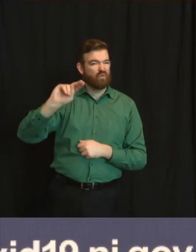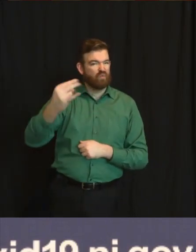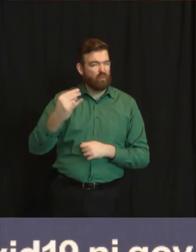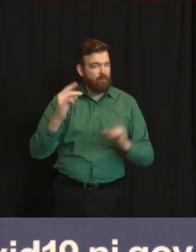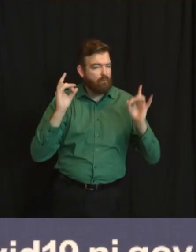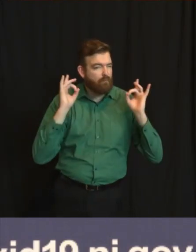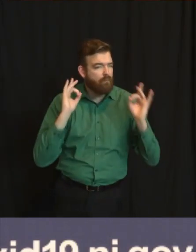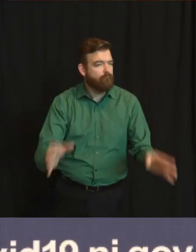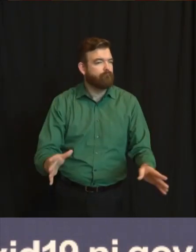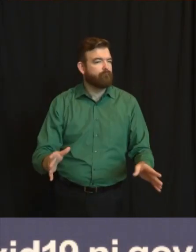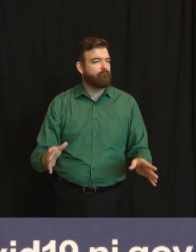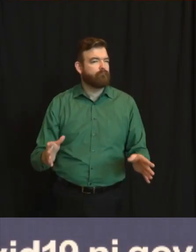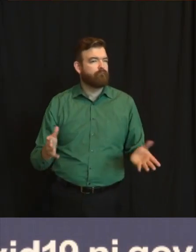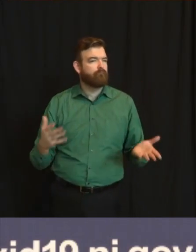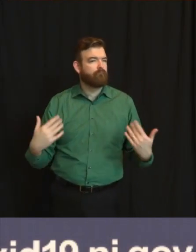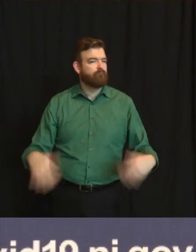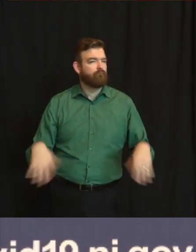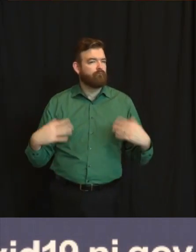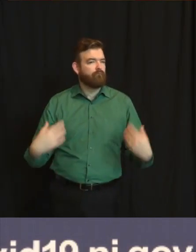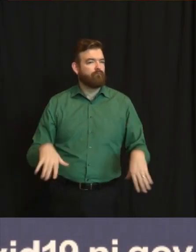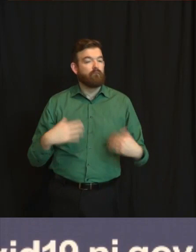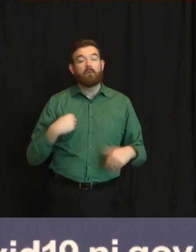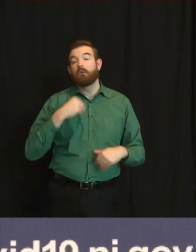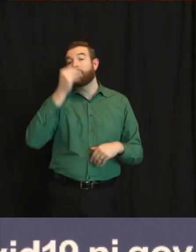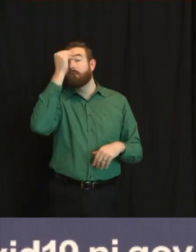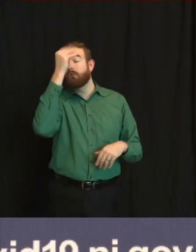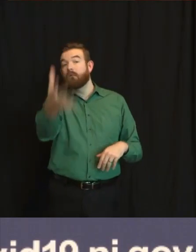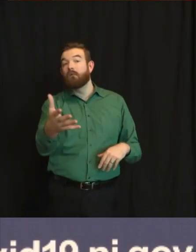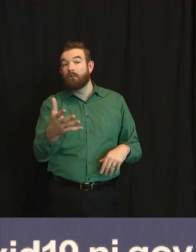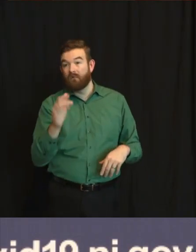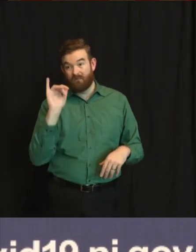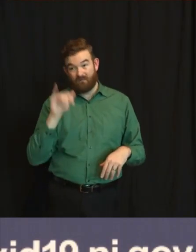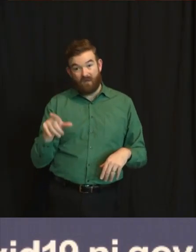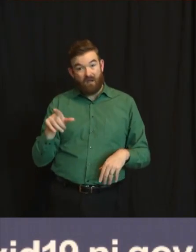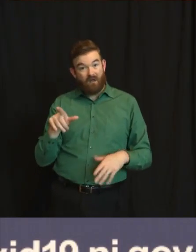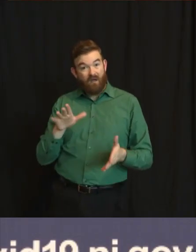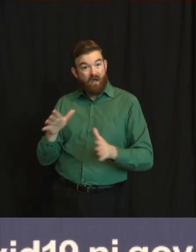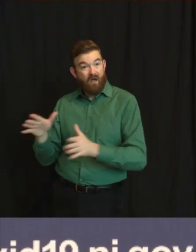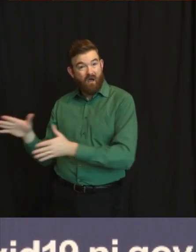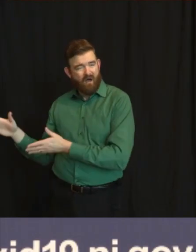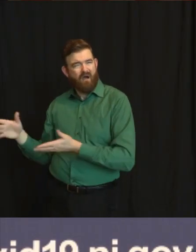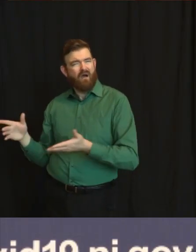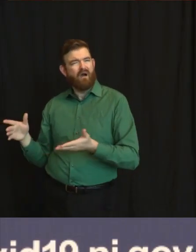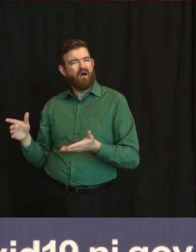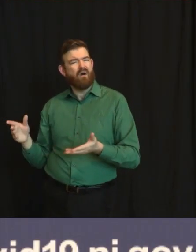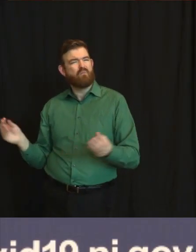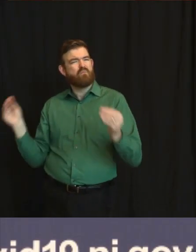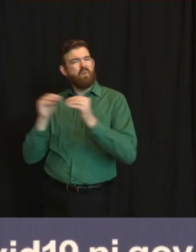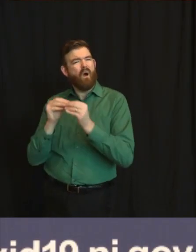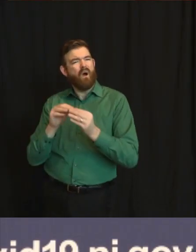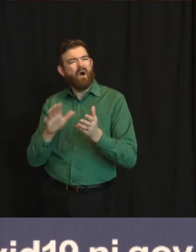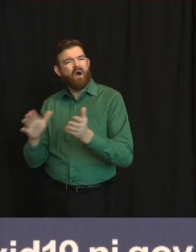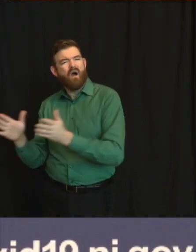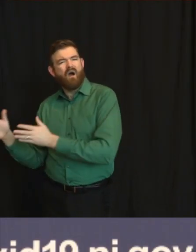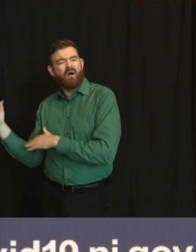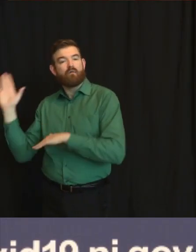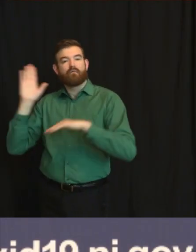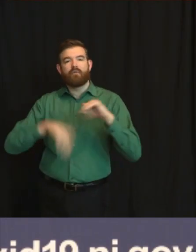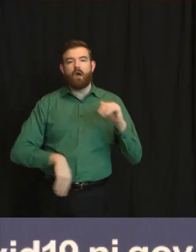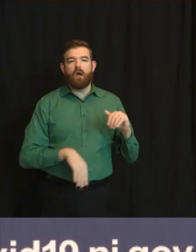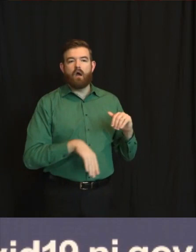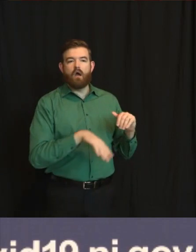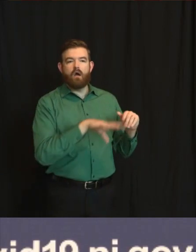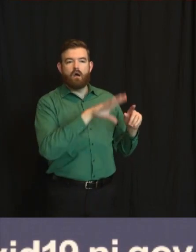that in perspective, I meant to say this earlier, that is more than the lives lost from New Jersey in World War I, the Korean War,